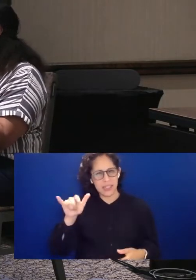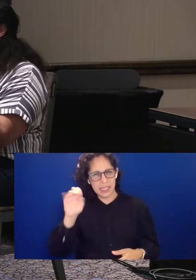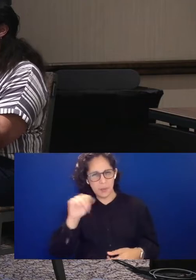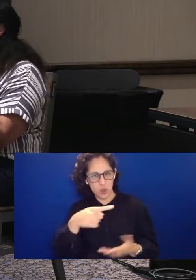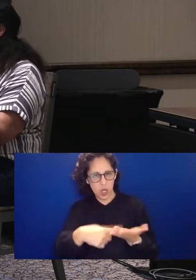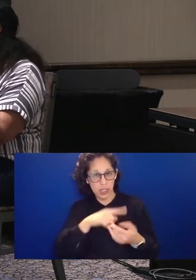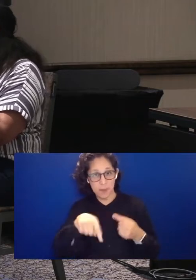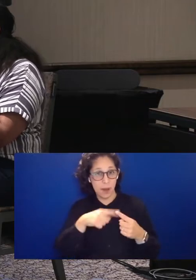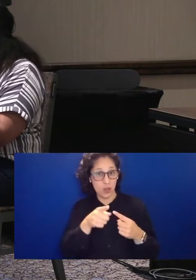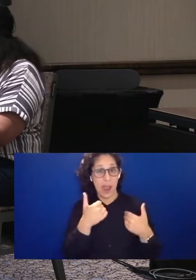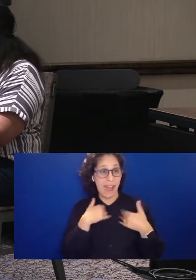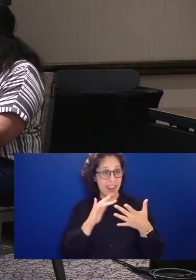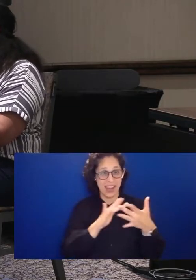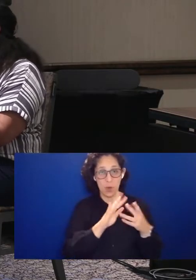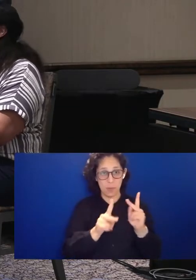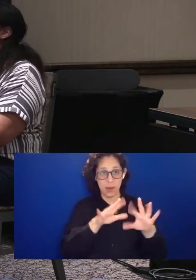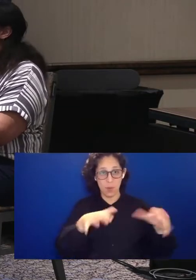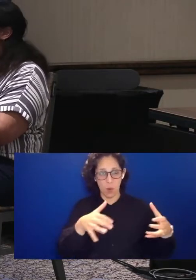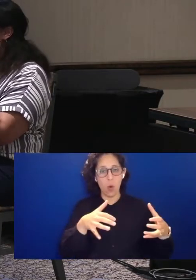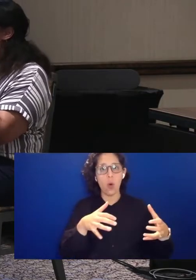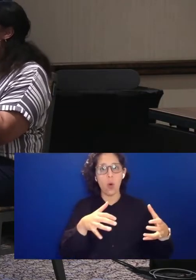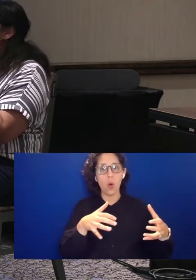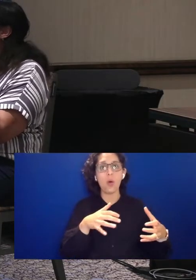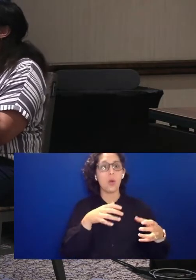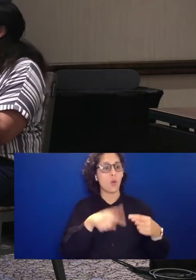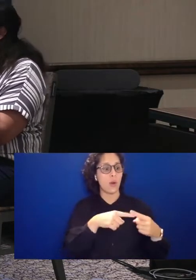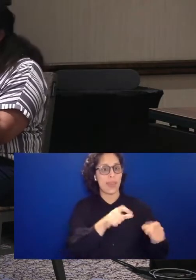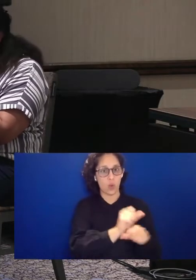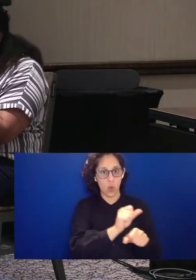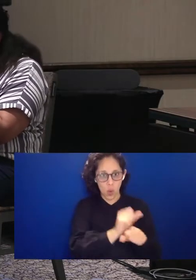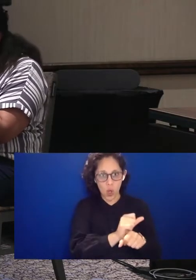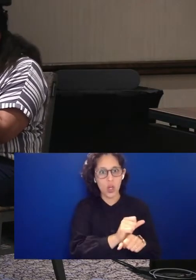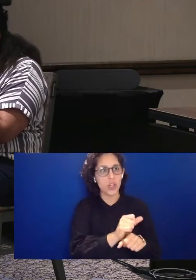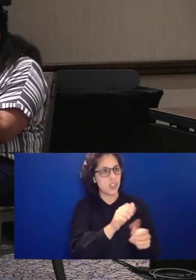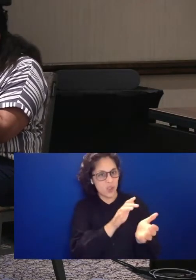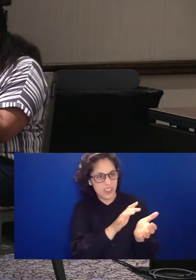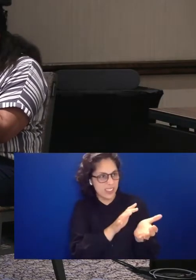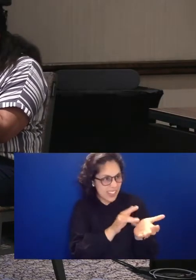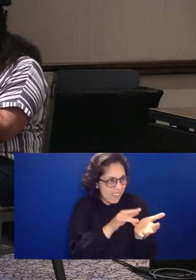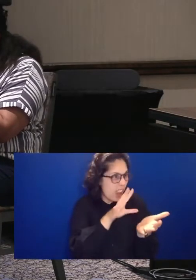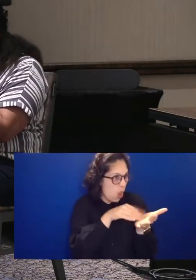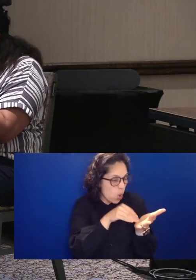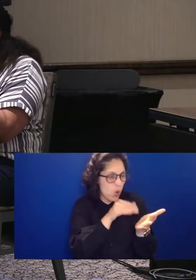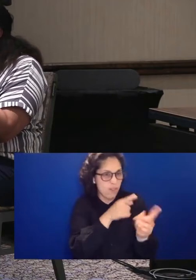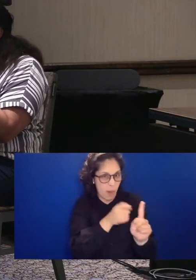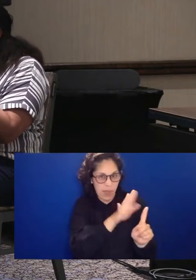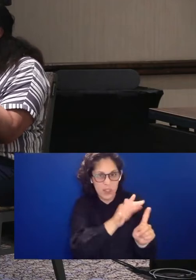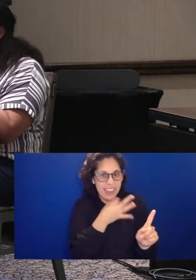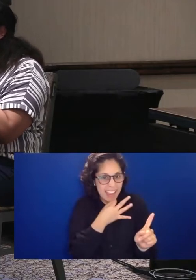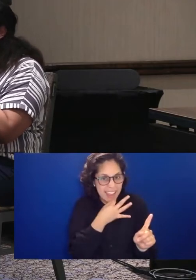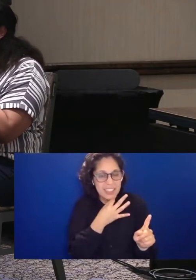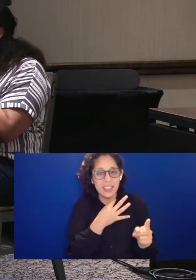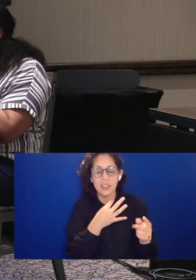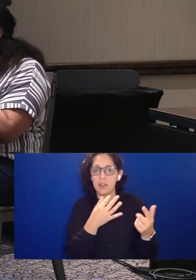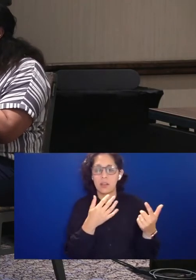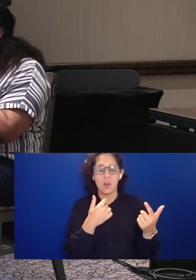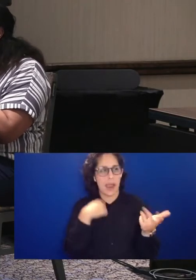people that are friends that you just want to make work with and take advantage and then and learn from their talents. And so I